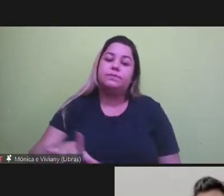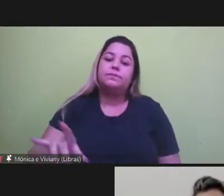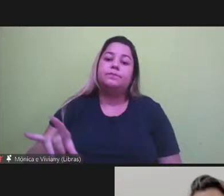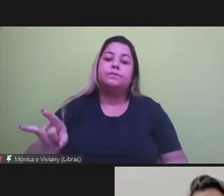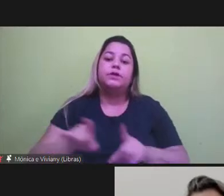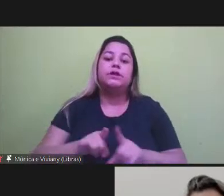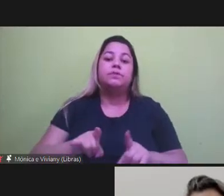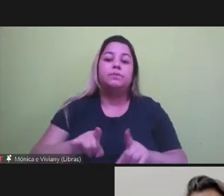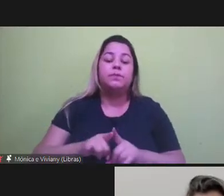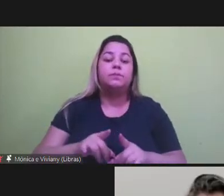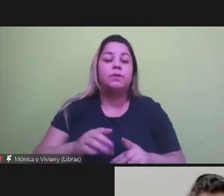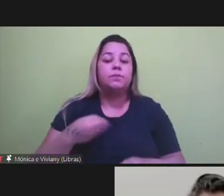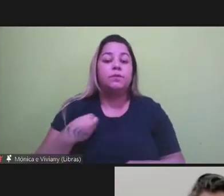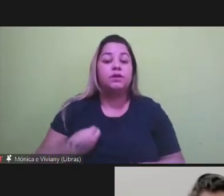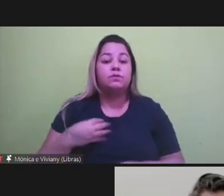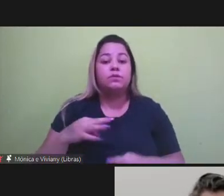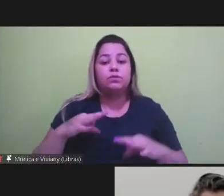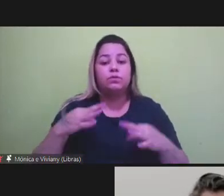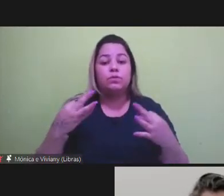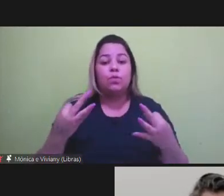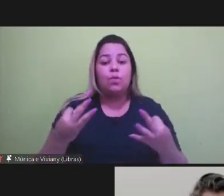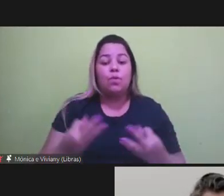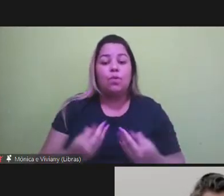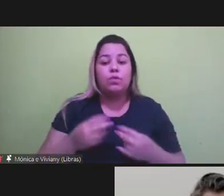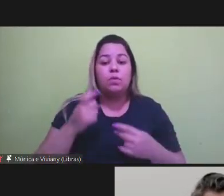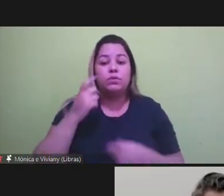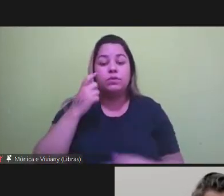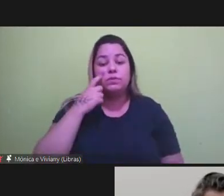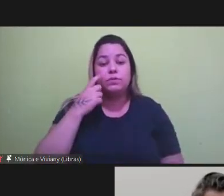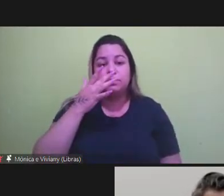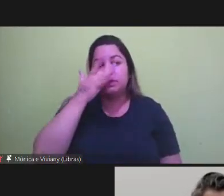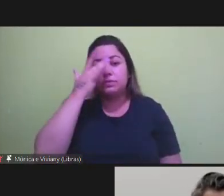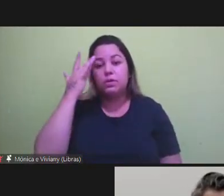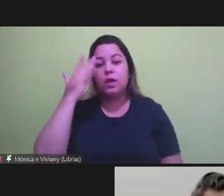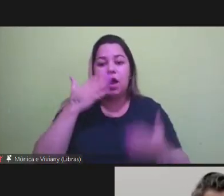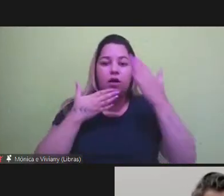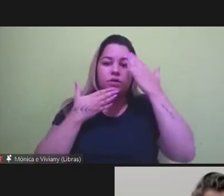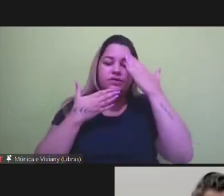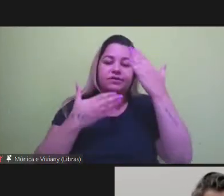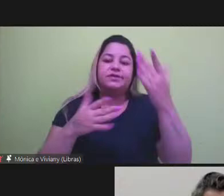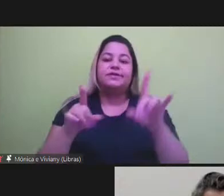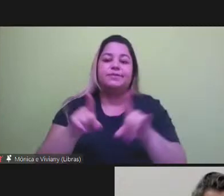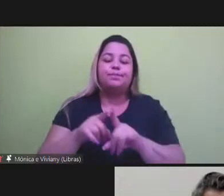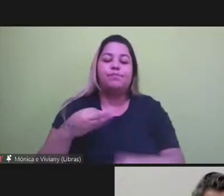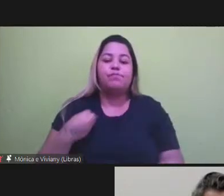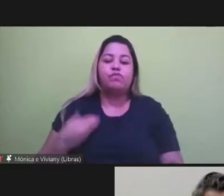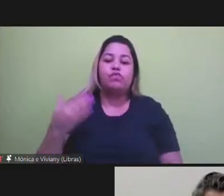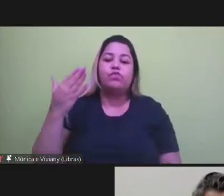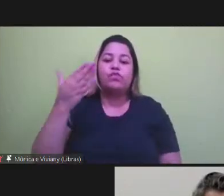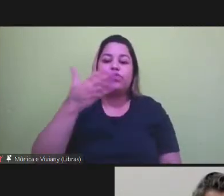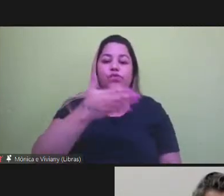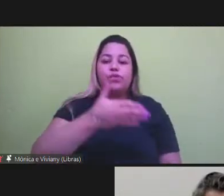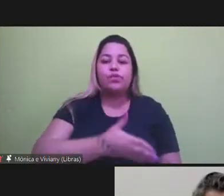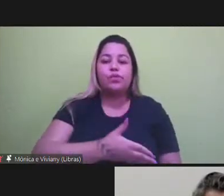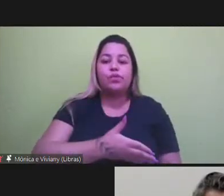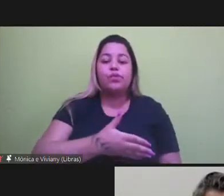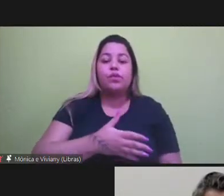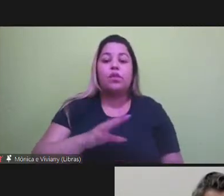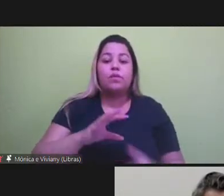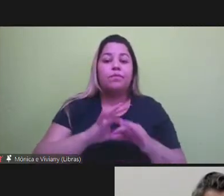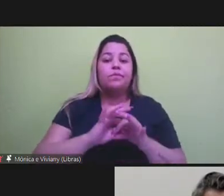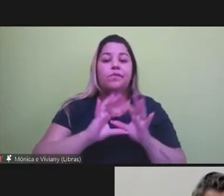they already take this for life. So I think that this is one of our greatest objectives. I'd like to thank for the